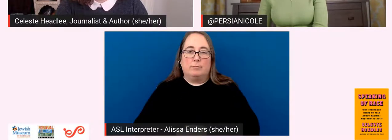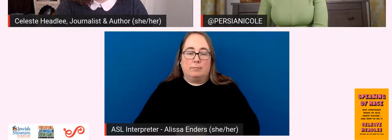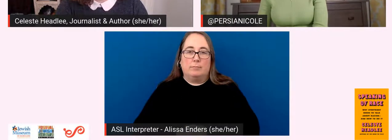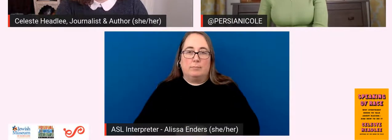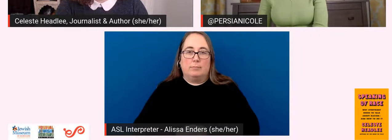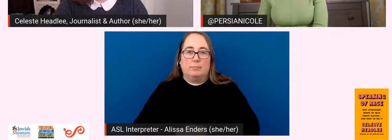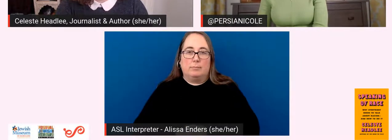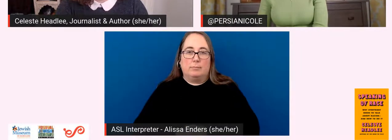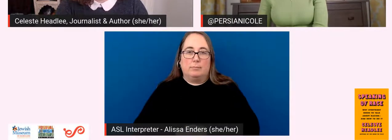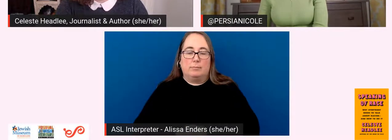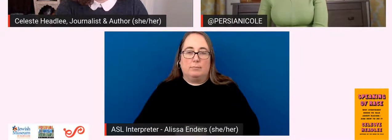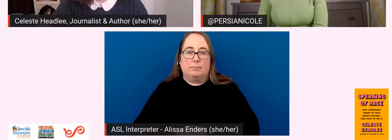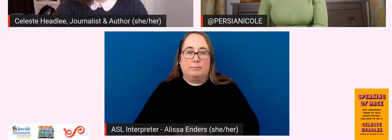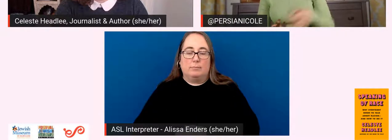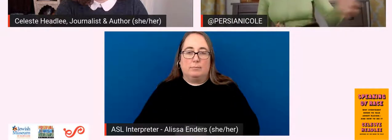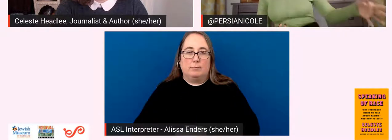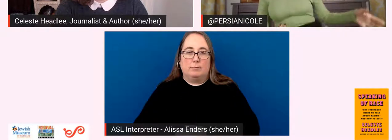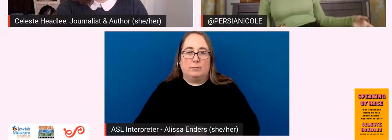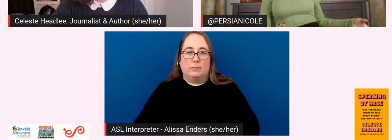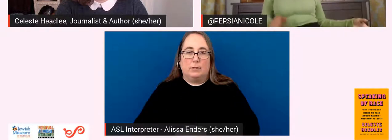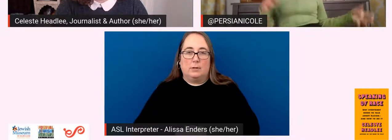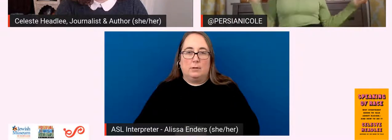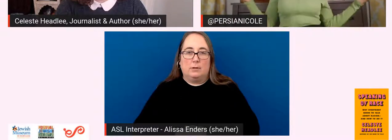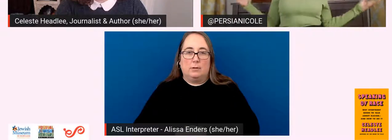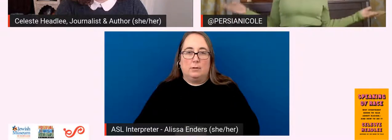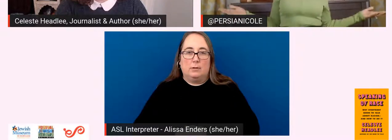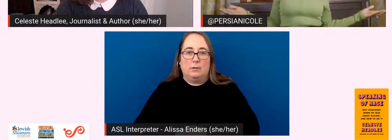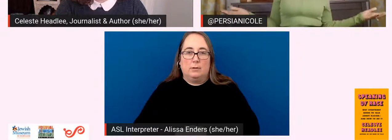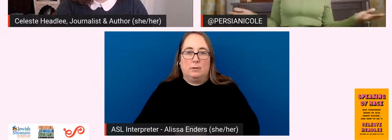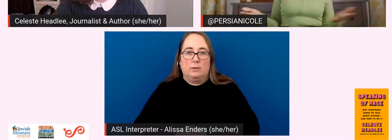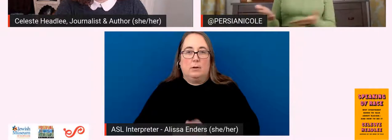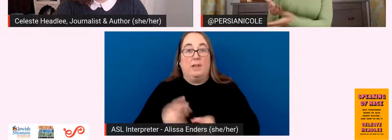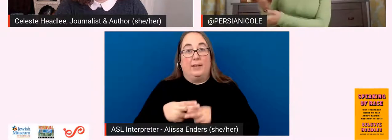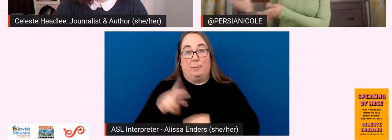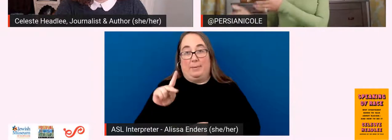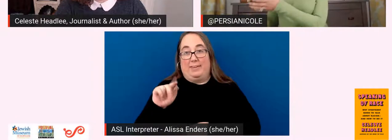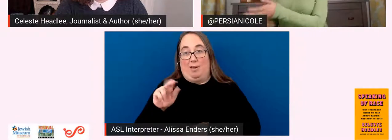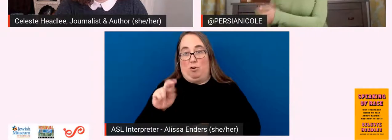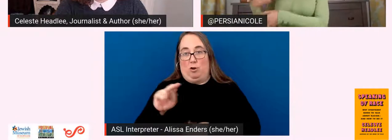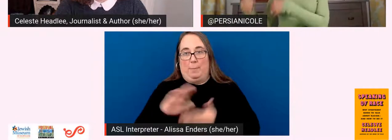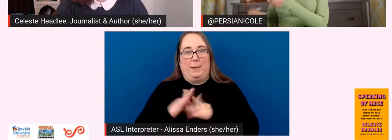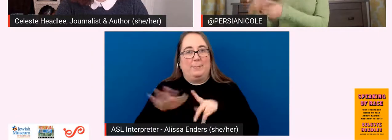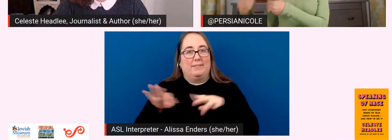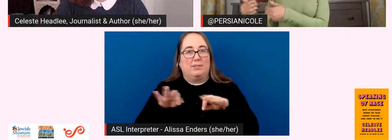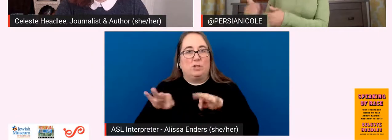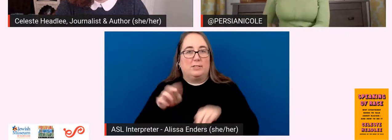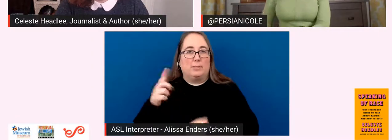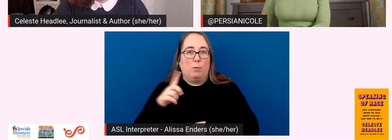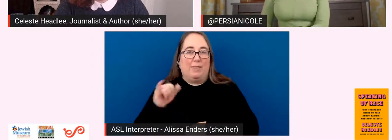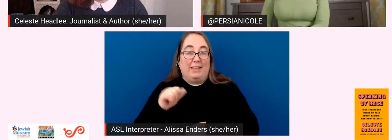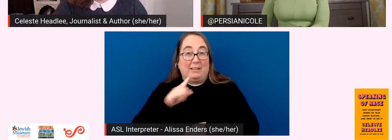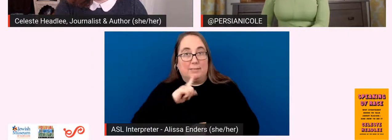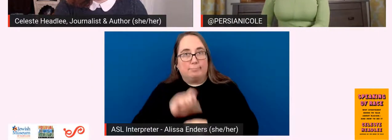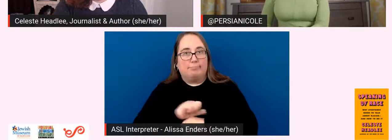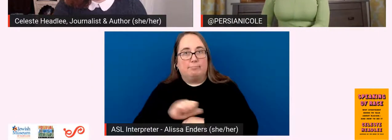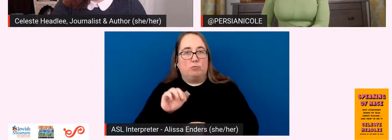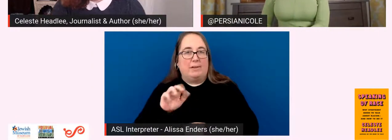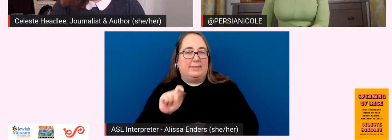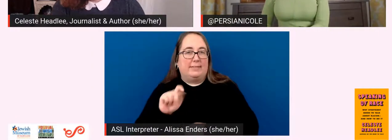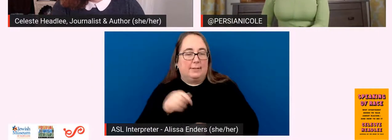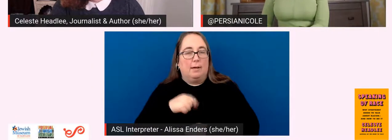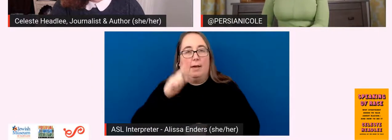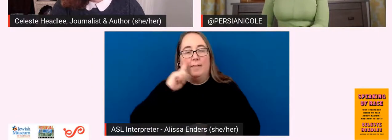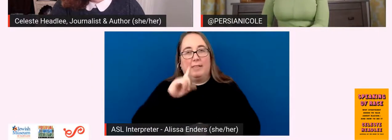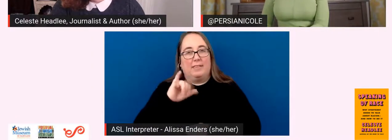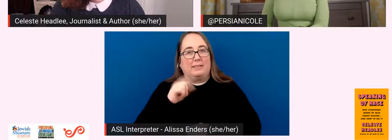Something everybody needs to read. And in a time where the name Karen has become the definition of someone that is racist, I think this